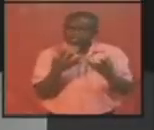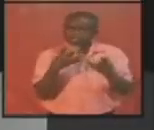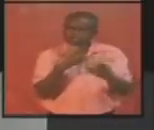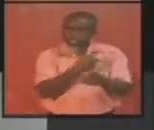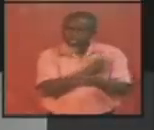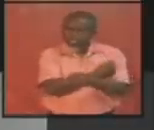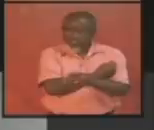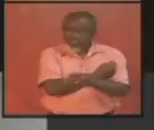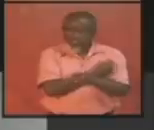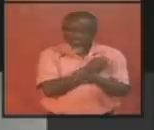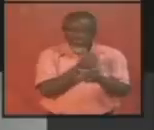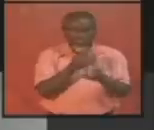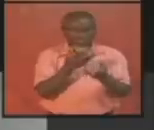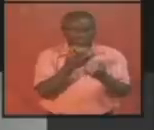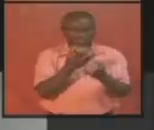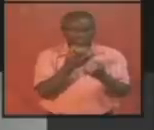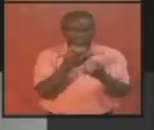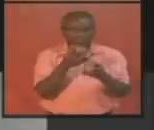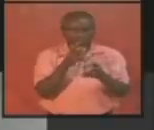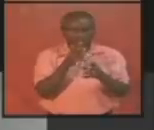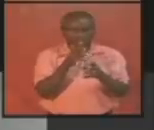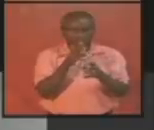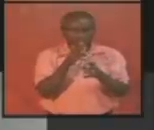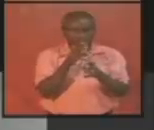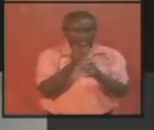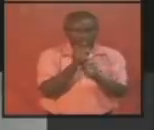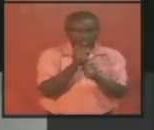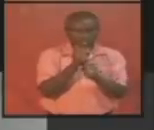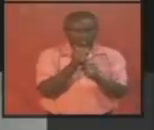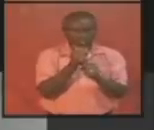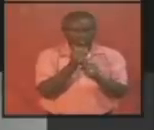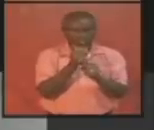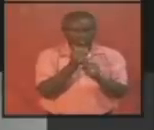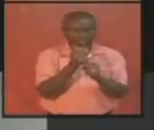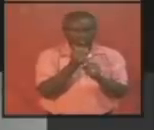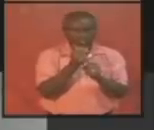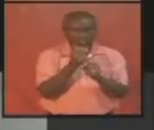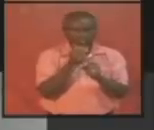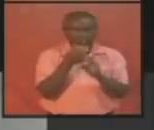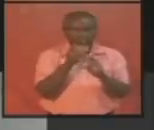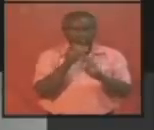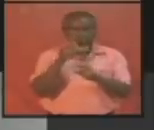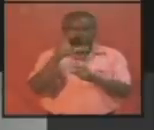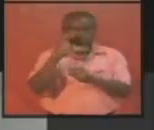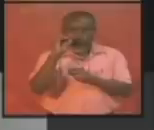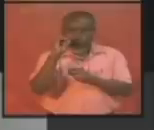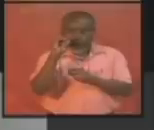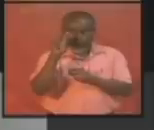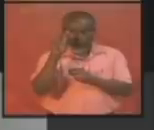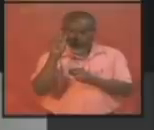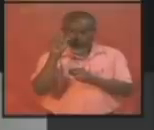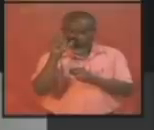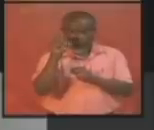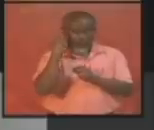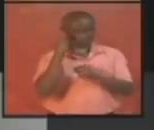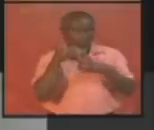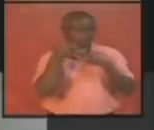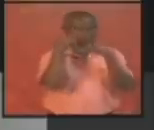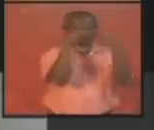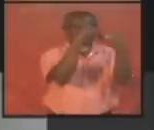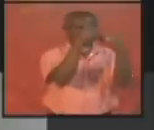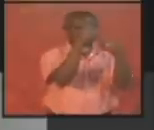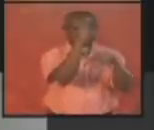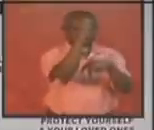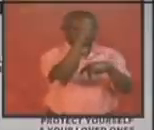we're getting from Tobago, from COVAX, will be allocated to Tobago? Has that decision been made as yet?